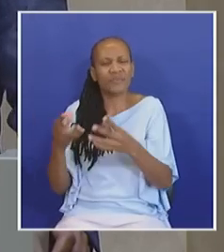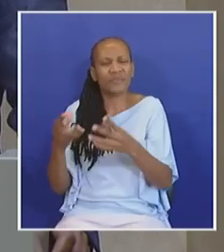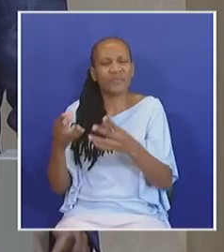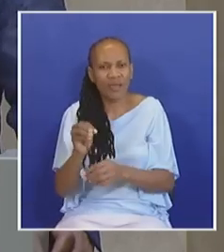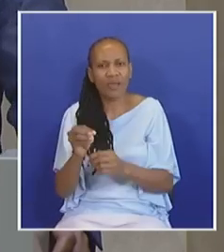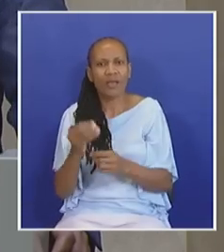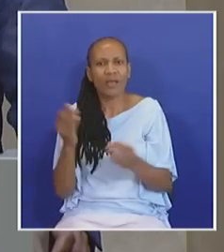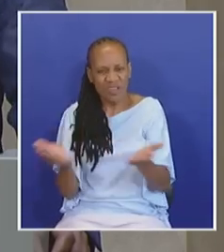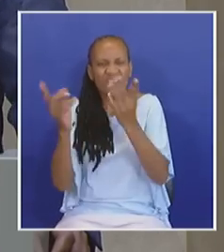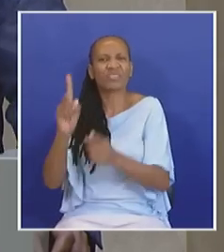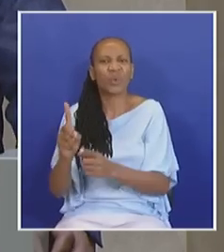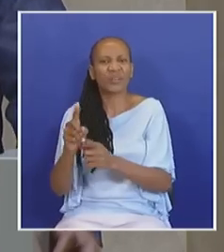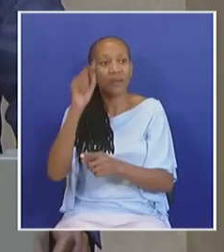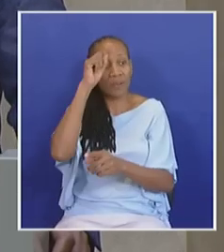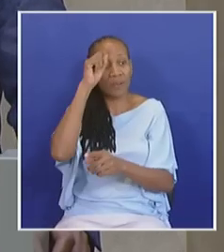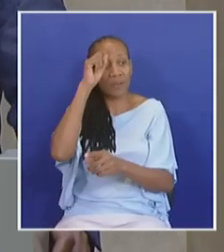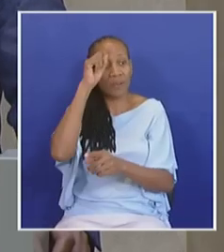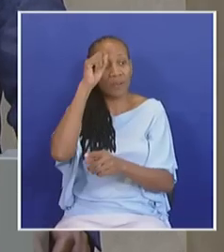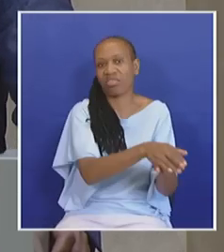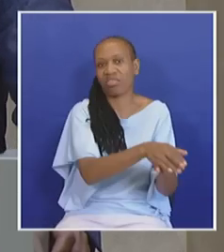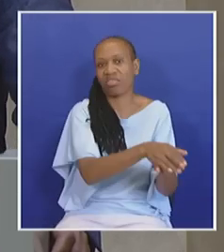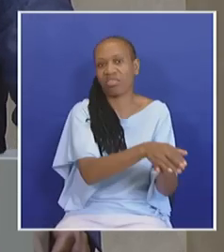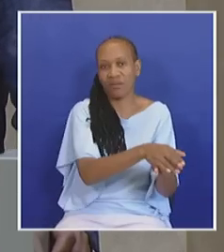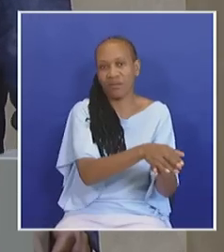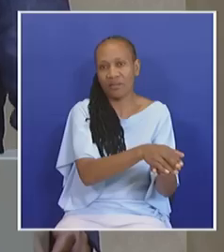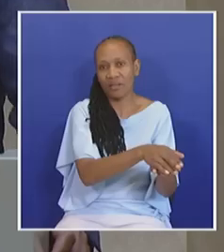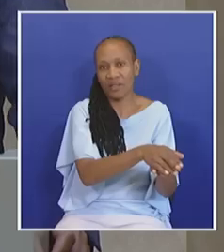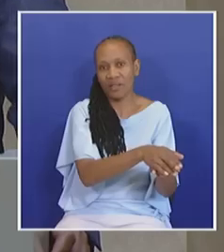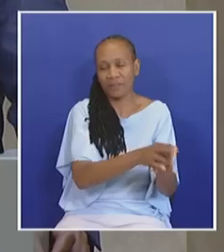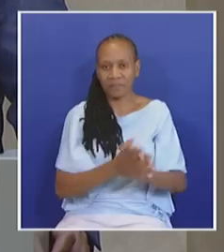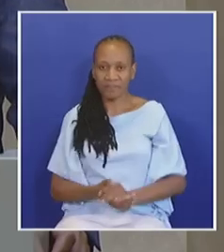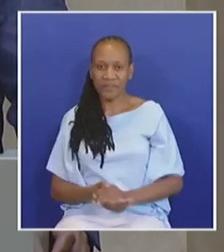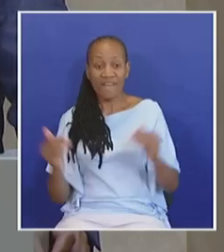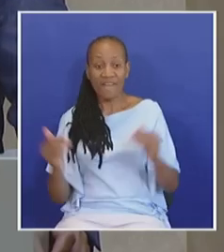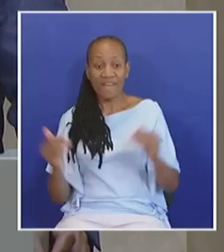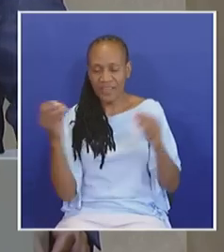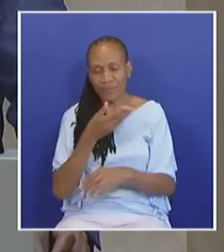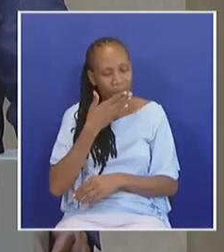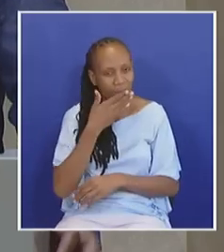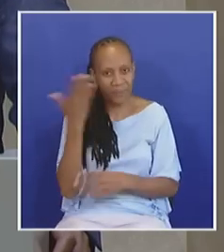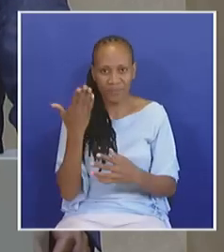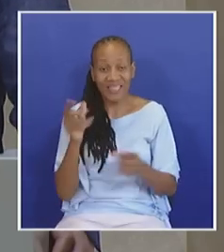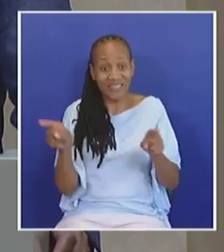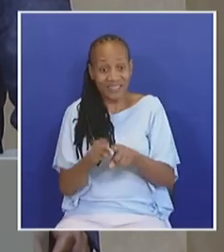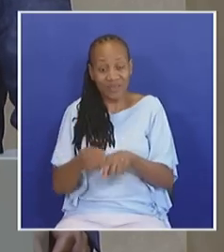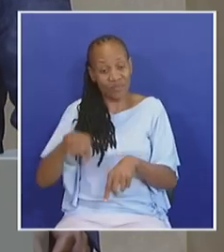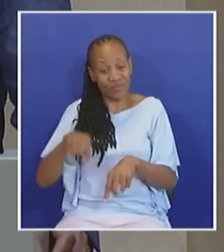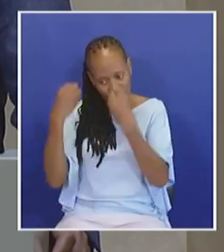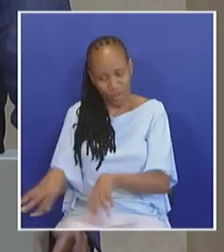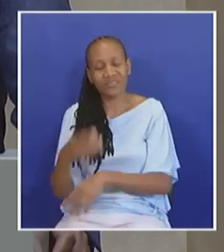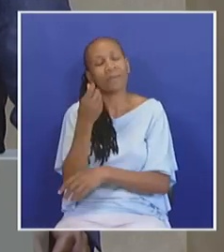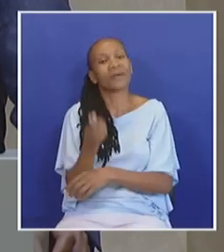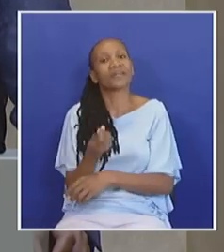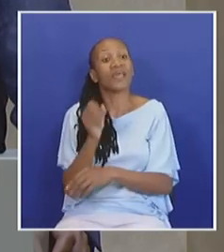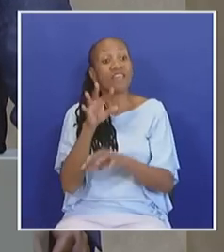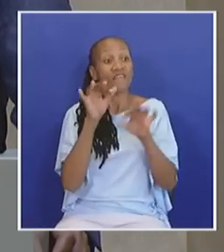Discrimination is just an insult to our most basic notions of fairness. It also costs us money, because those who are